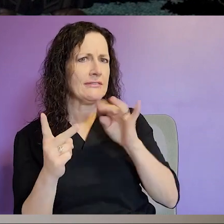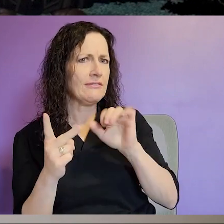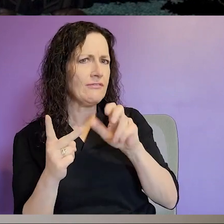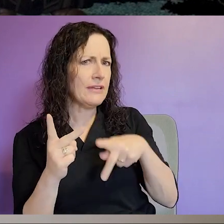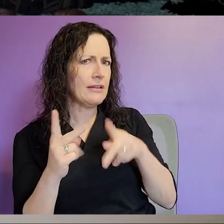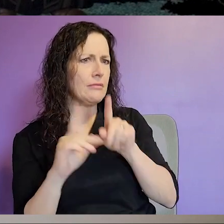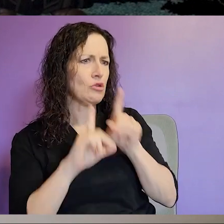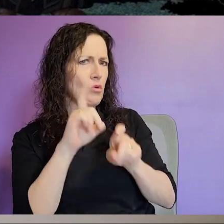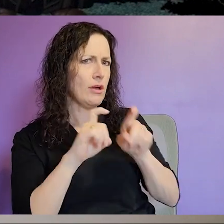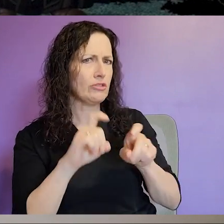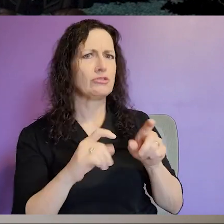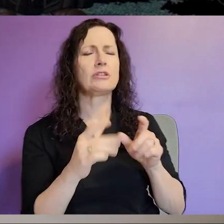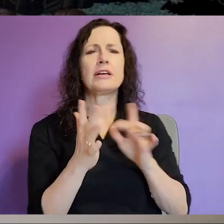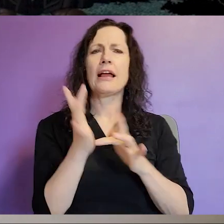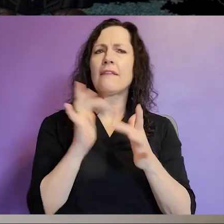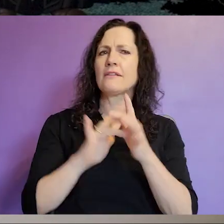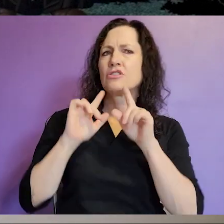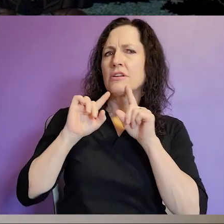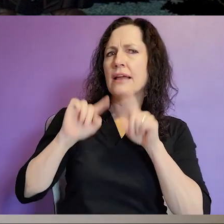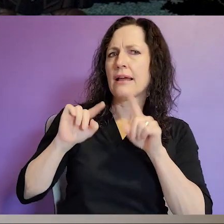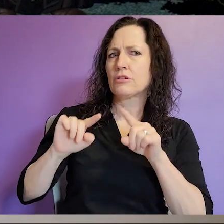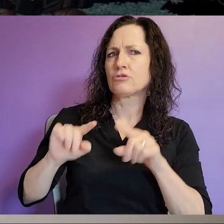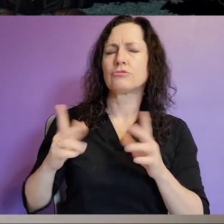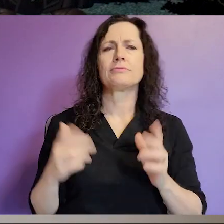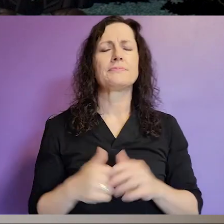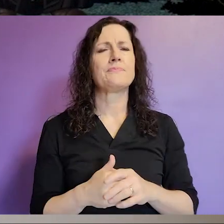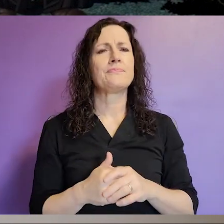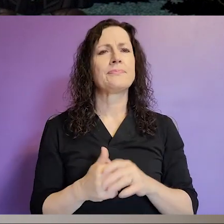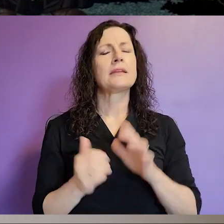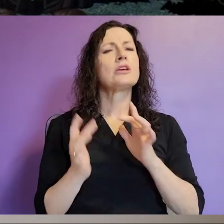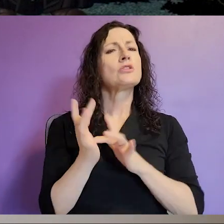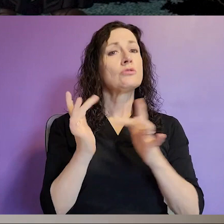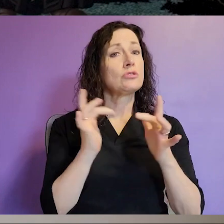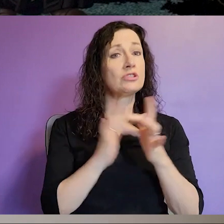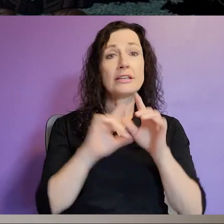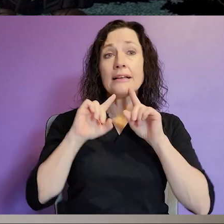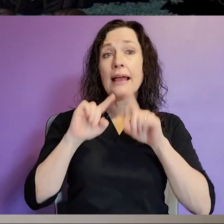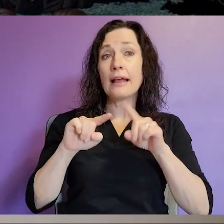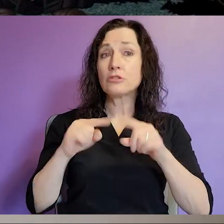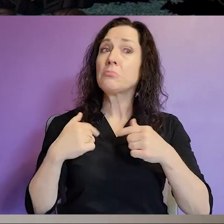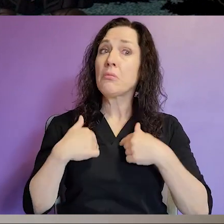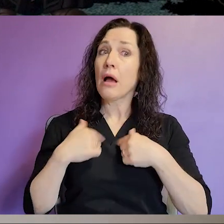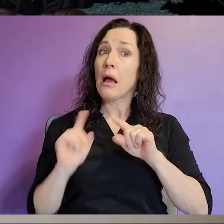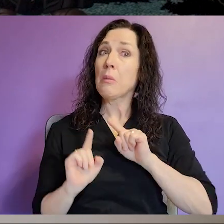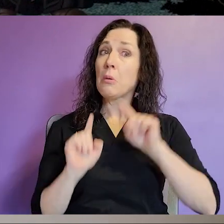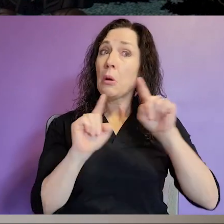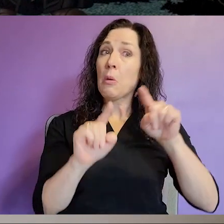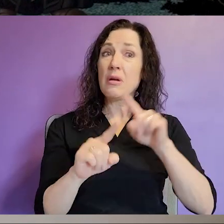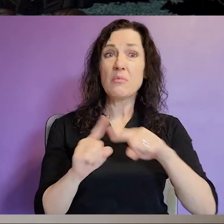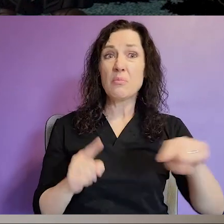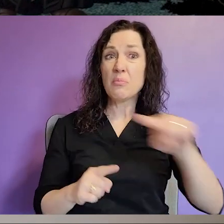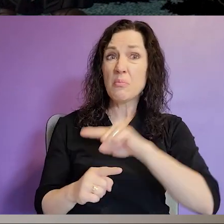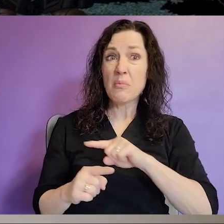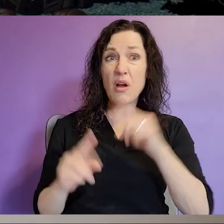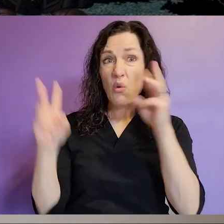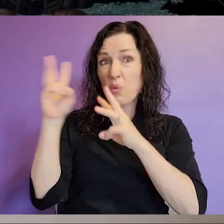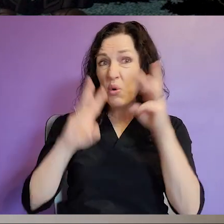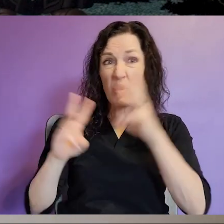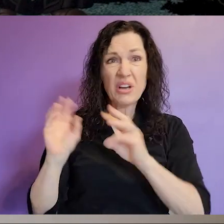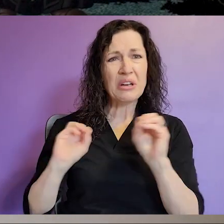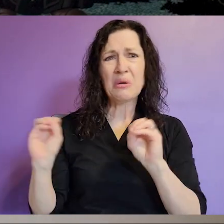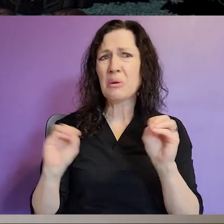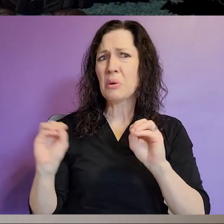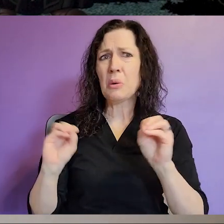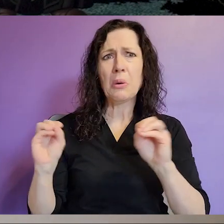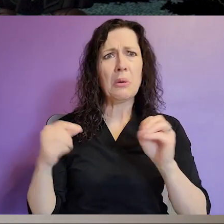asks him a question and Philip asks him a question, all responding to Jesus saying, I'm going, but don't let your